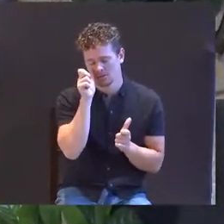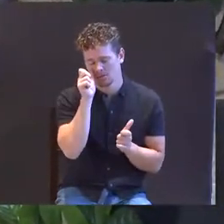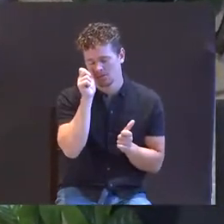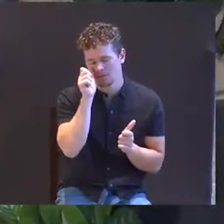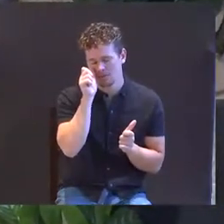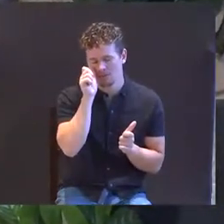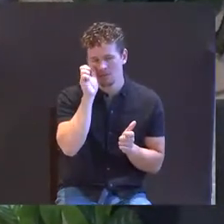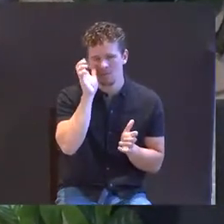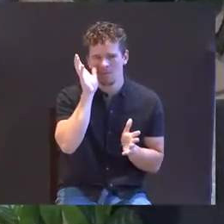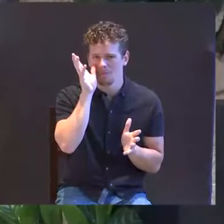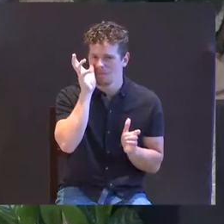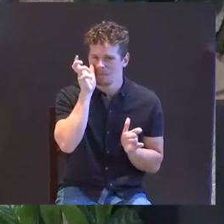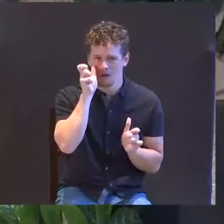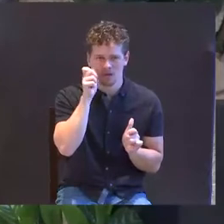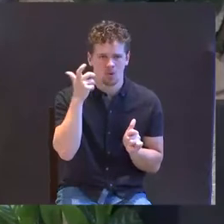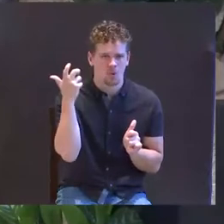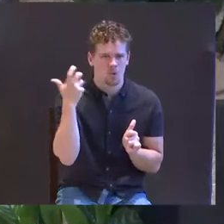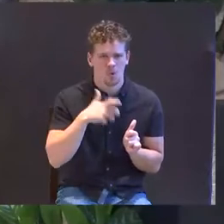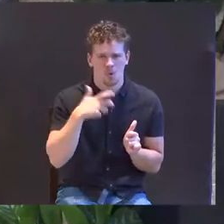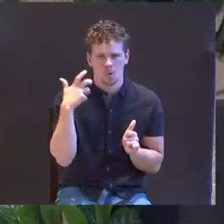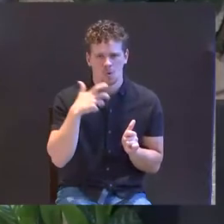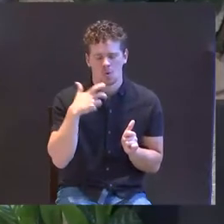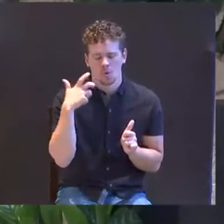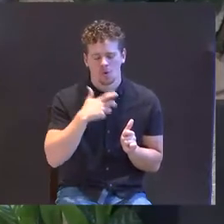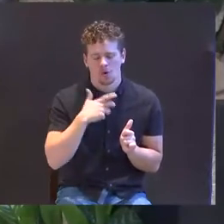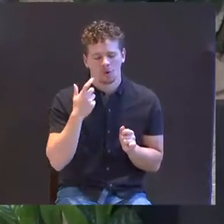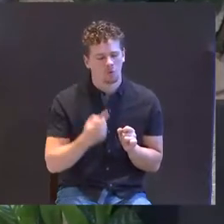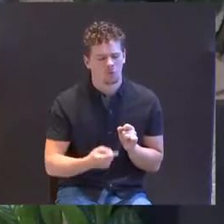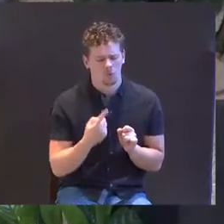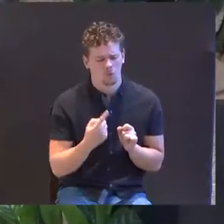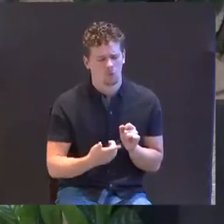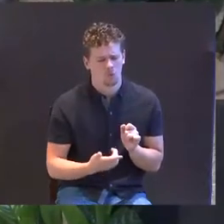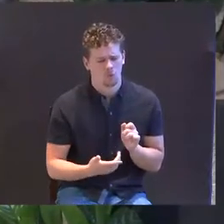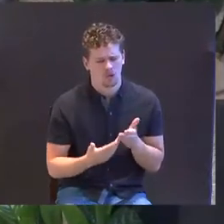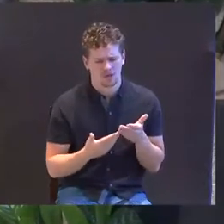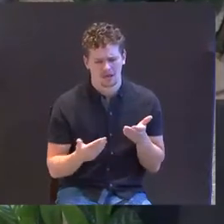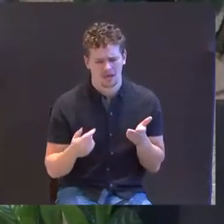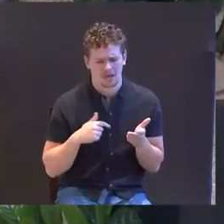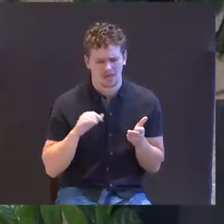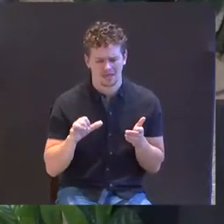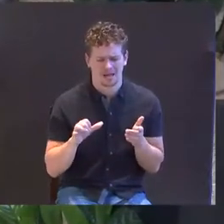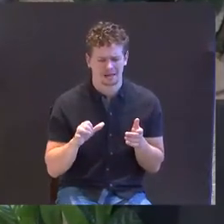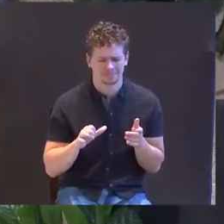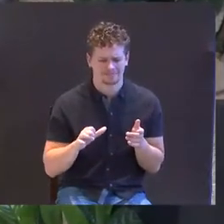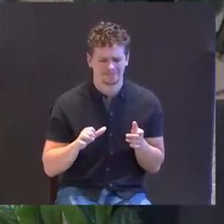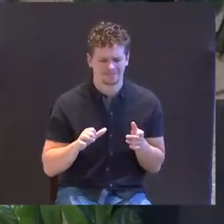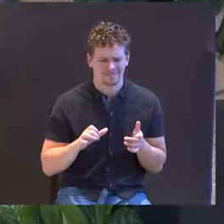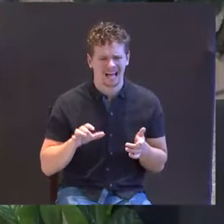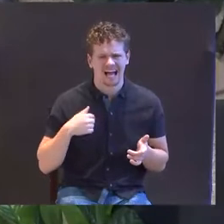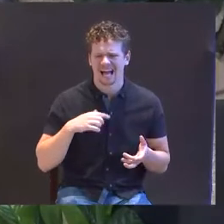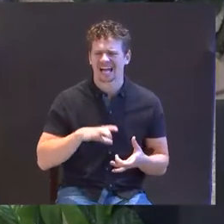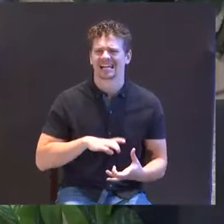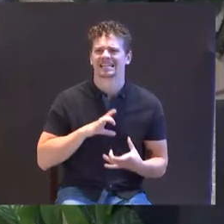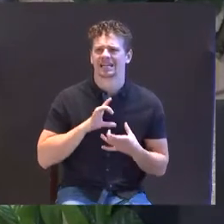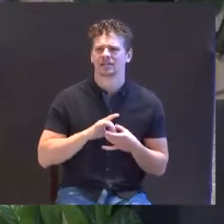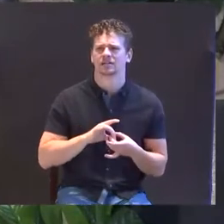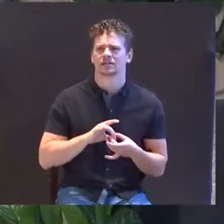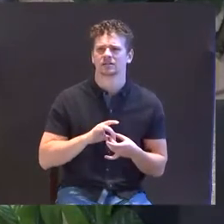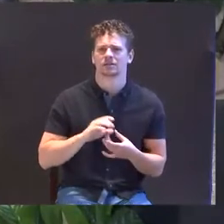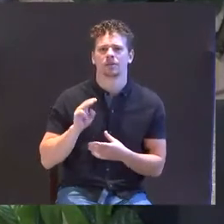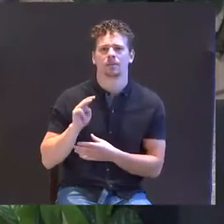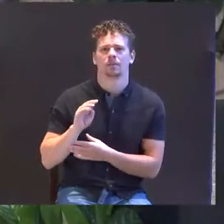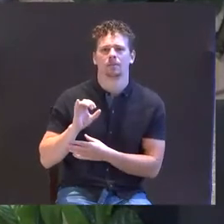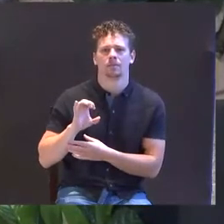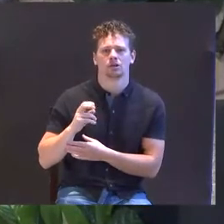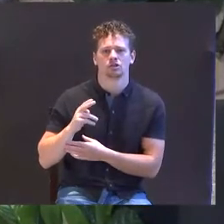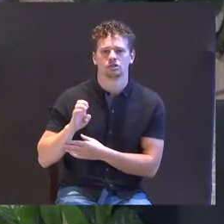presentation. And I think that what really touched me more than anything of all the speakers, of course, was Michelle